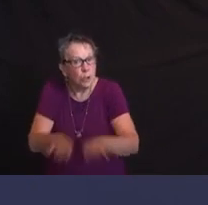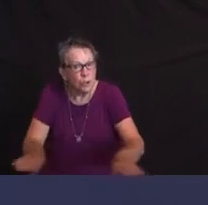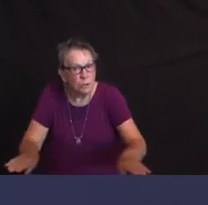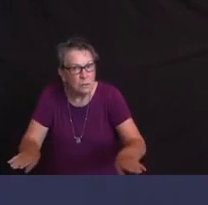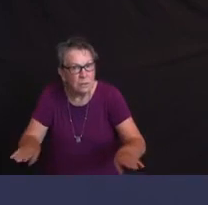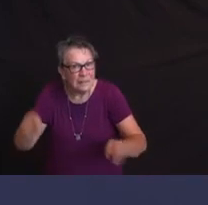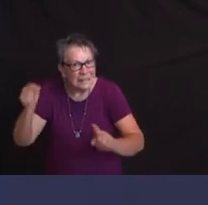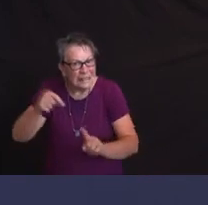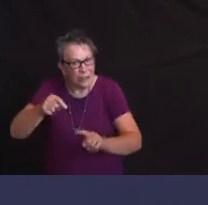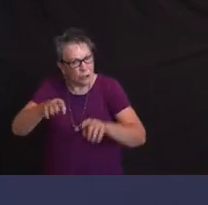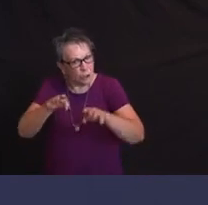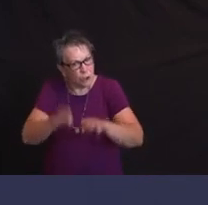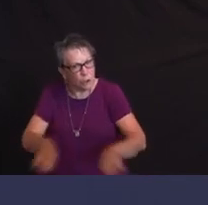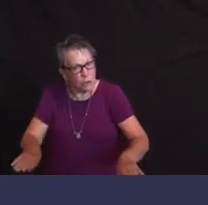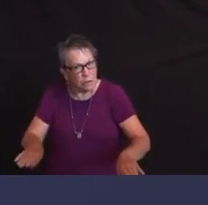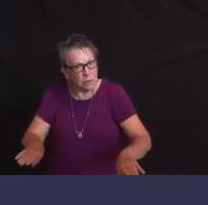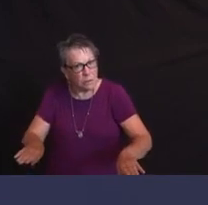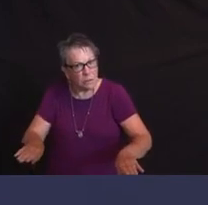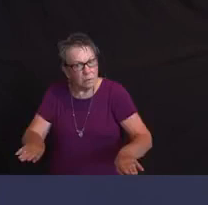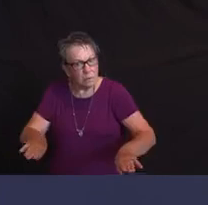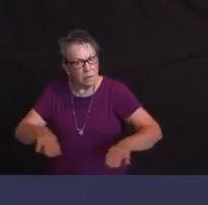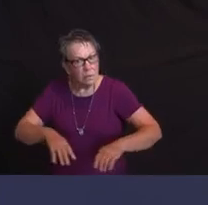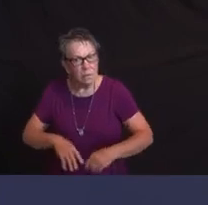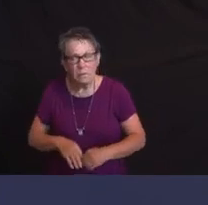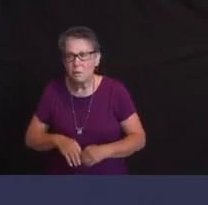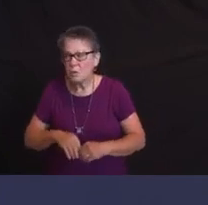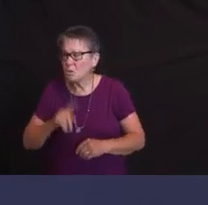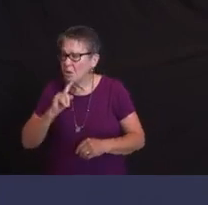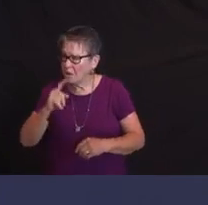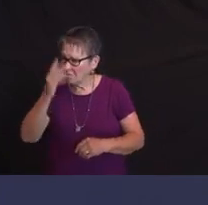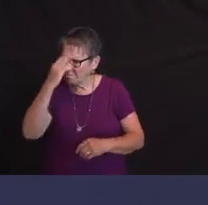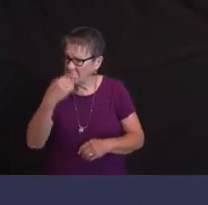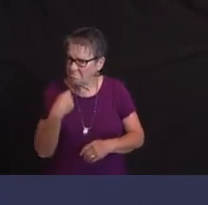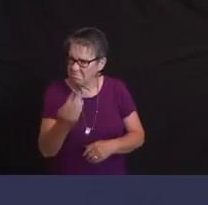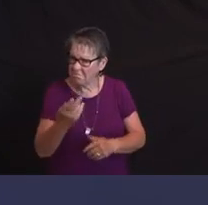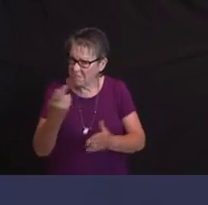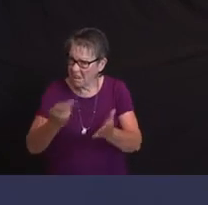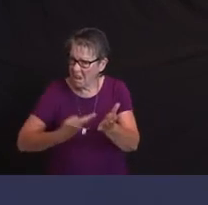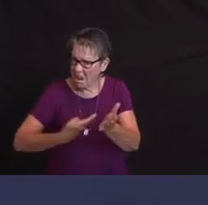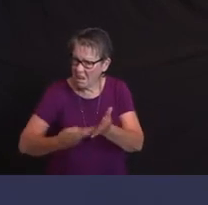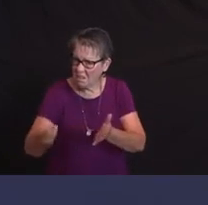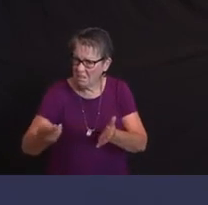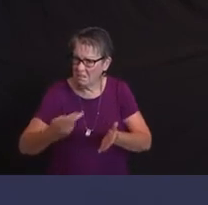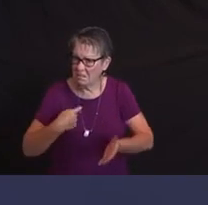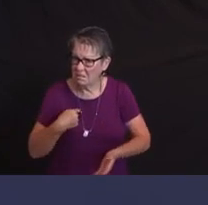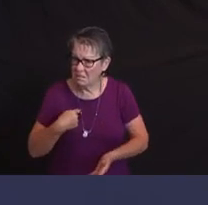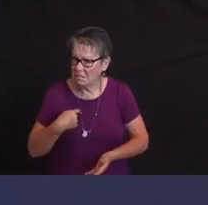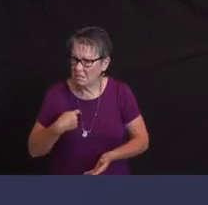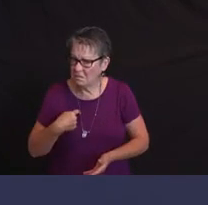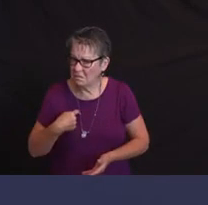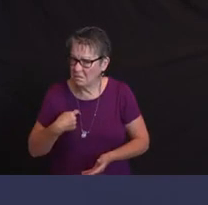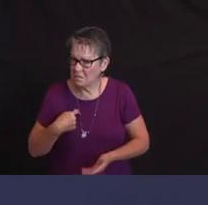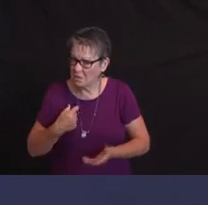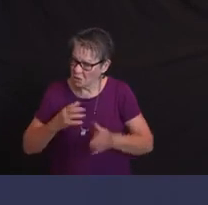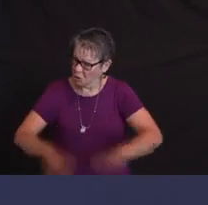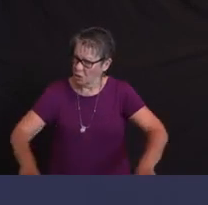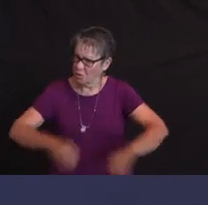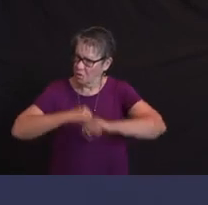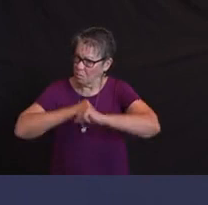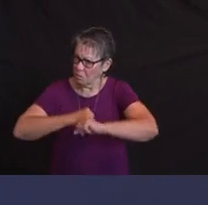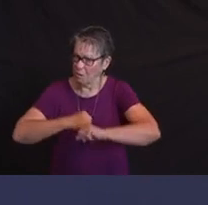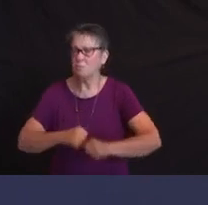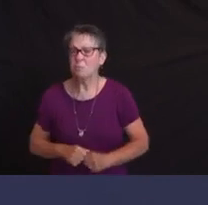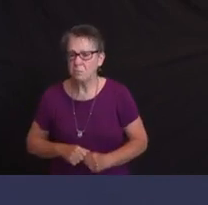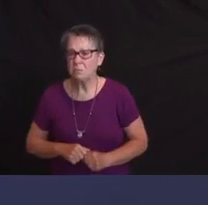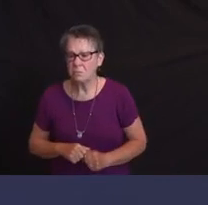breaks. Across the nation, we are seeing leaders reassess their past positions against masks, and we are seeing local leaders who